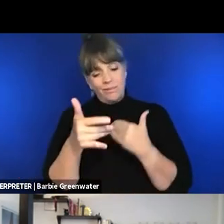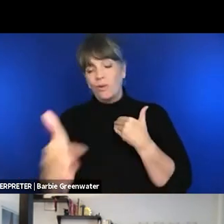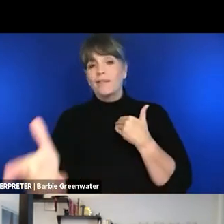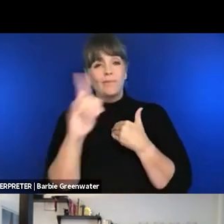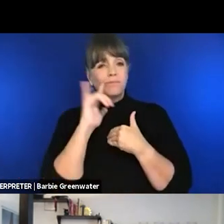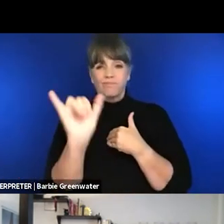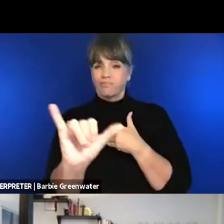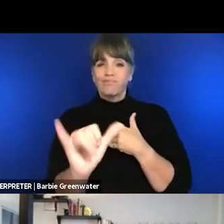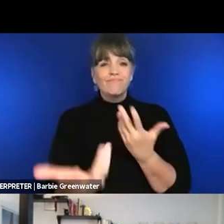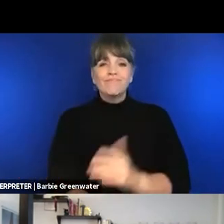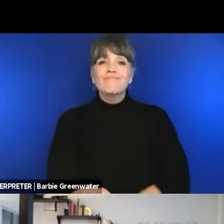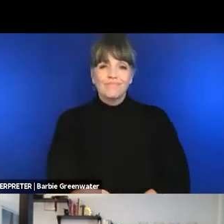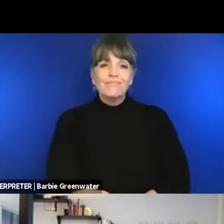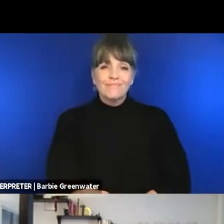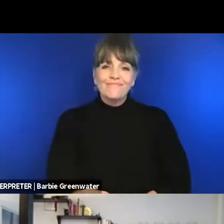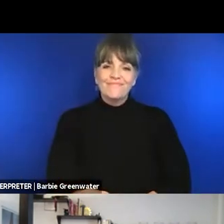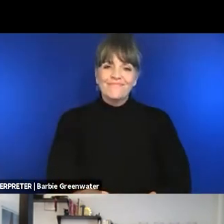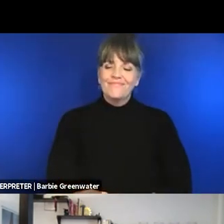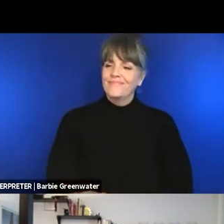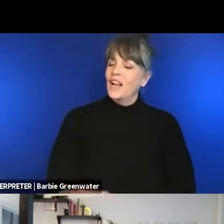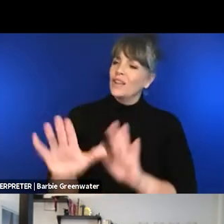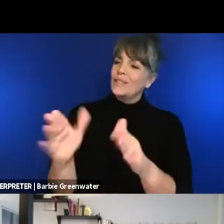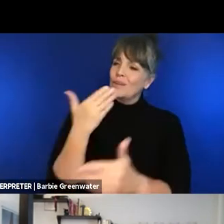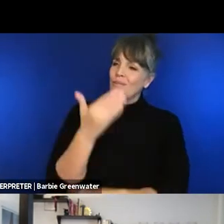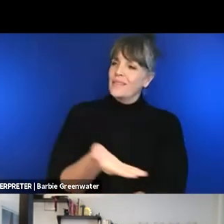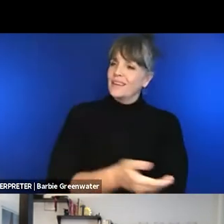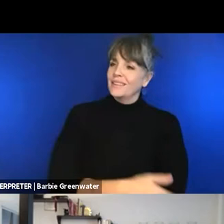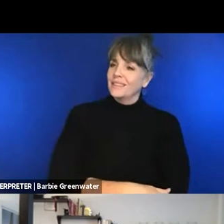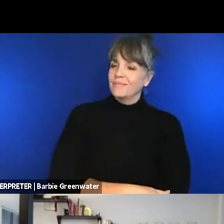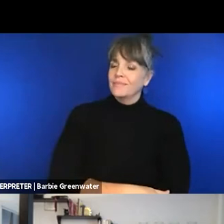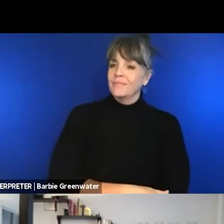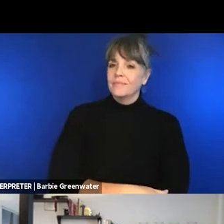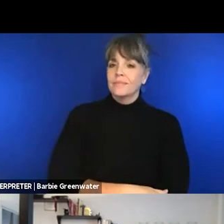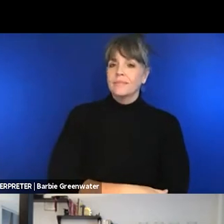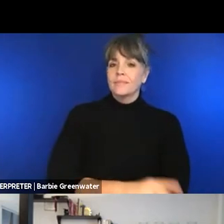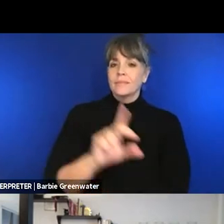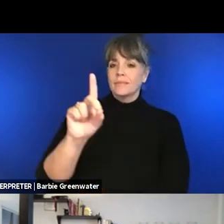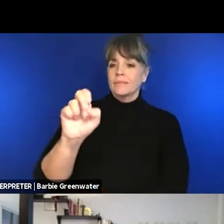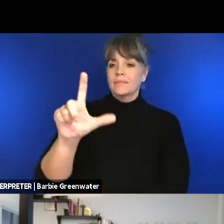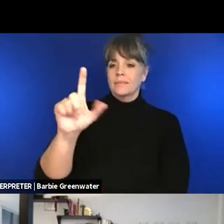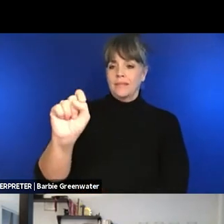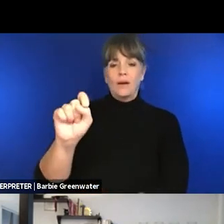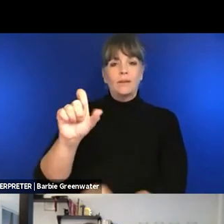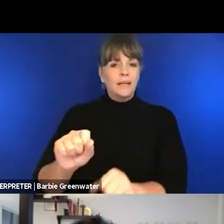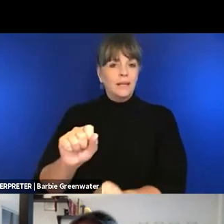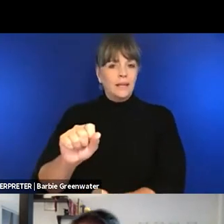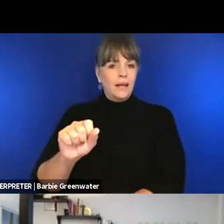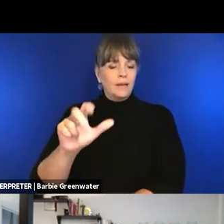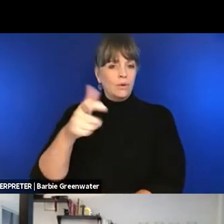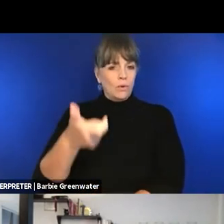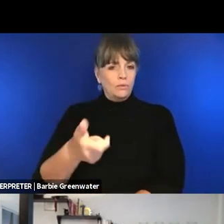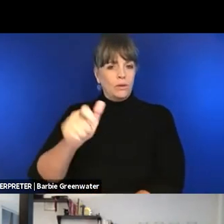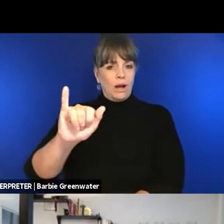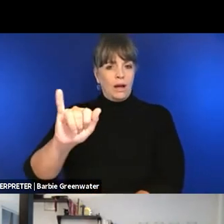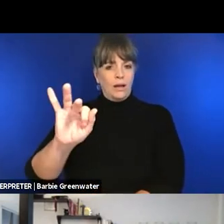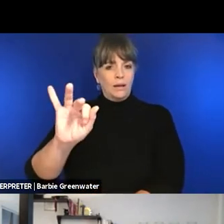indefinitely. Thanks, that's awesome. Delt can be seen on IFC, I assume? Is there a way to